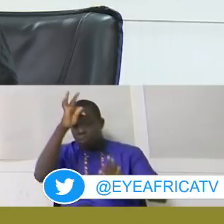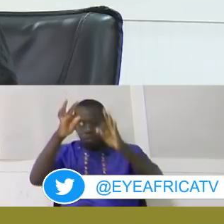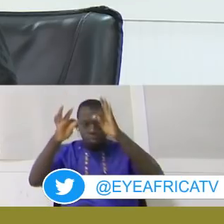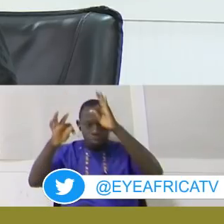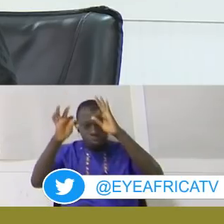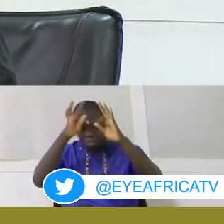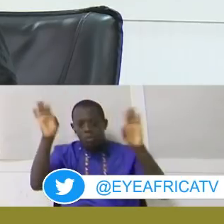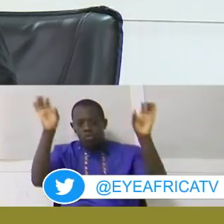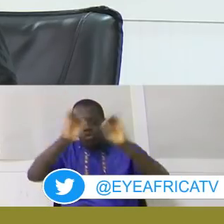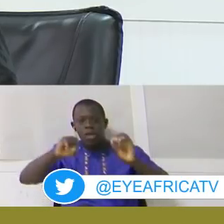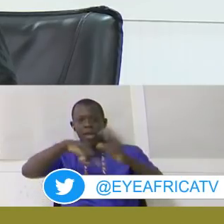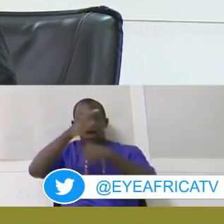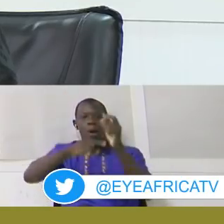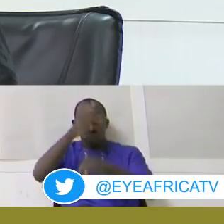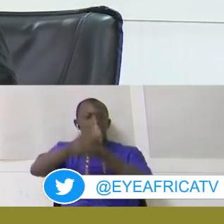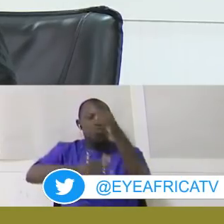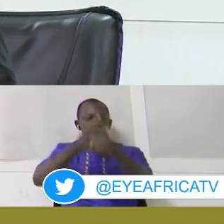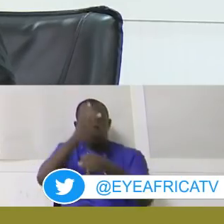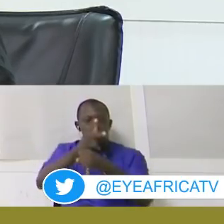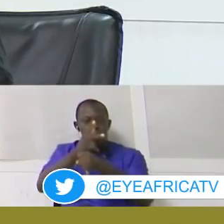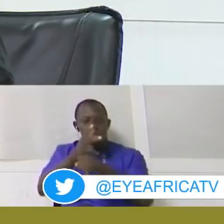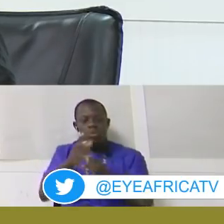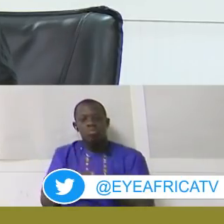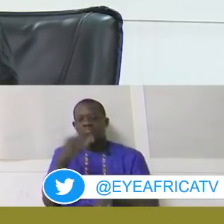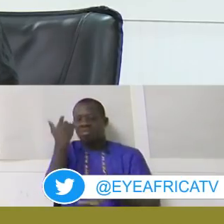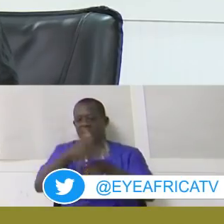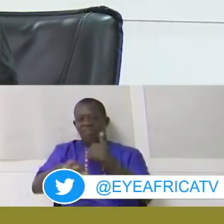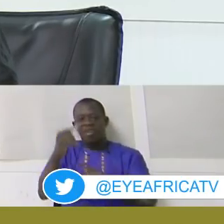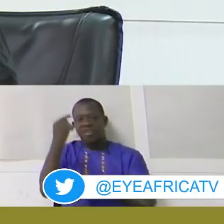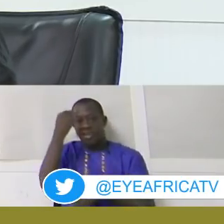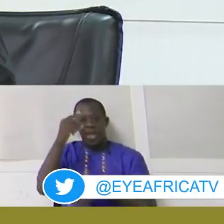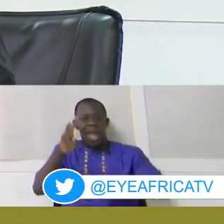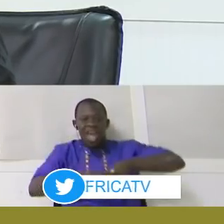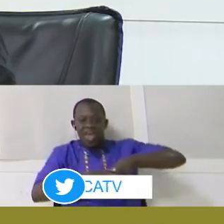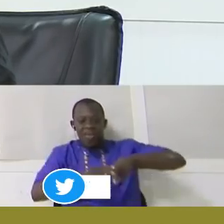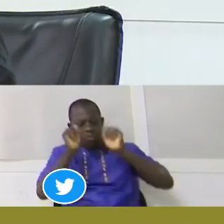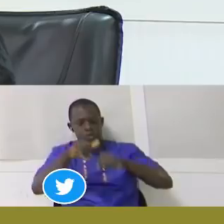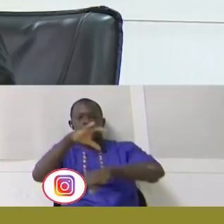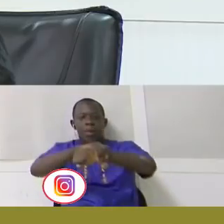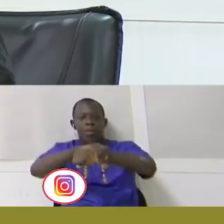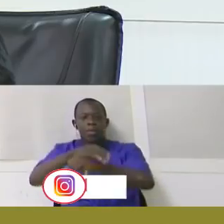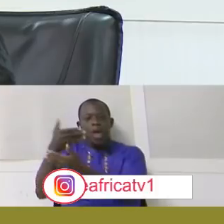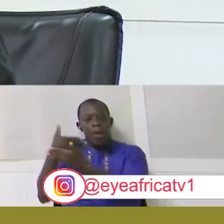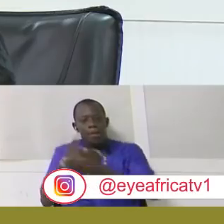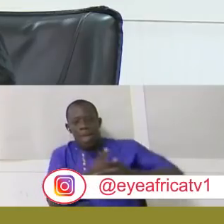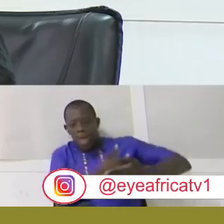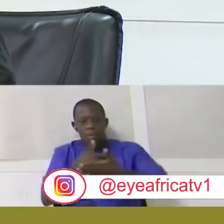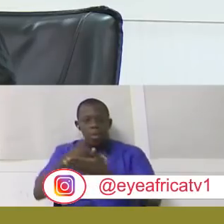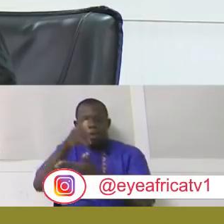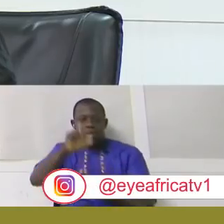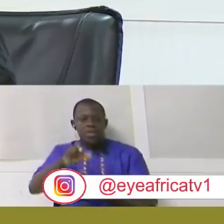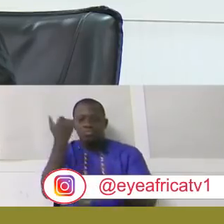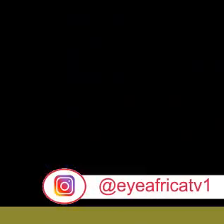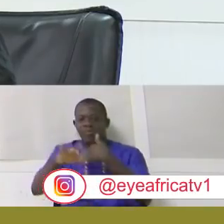who knows nothing about the world go mane HIV dina ko japa I don't think HIV is would